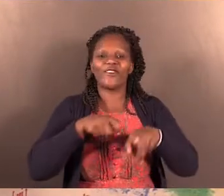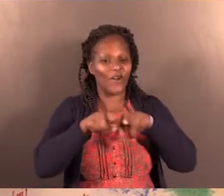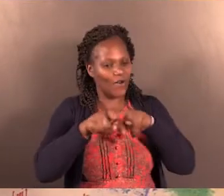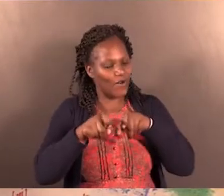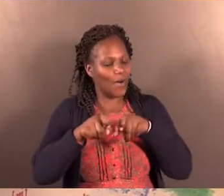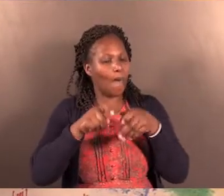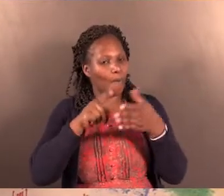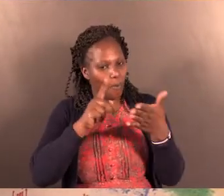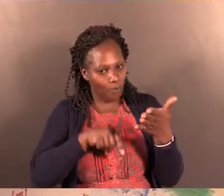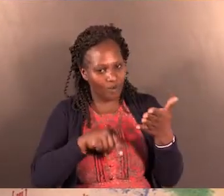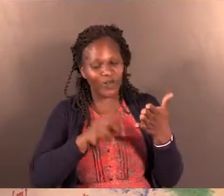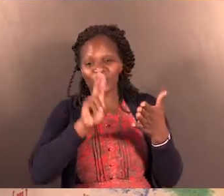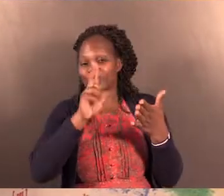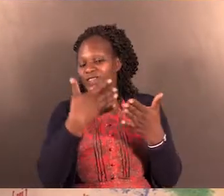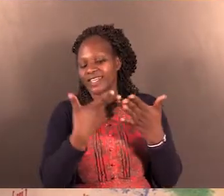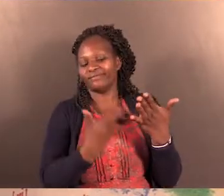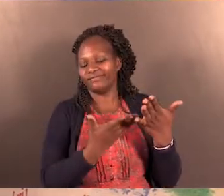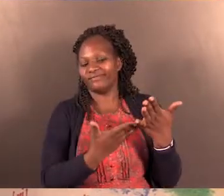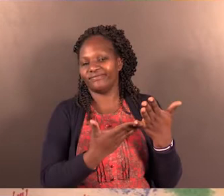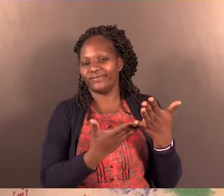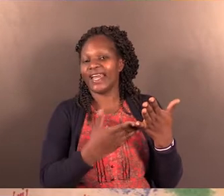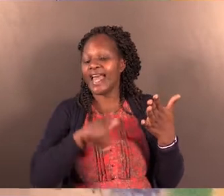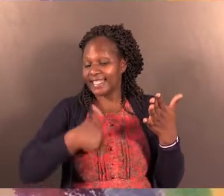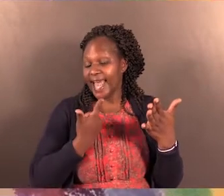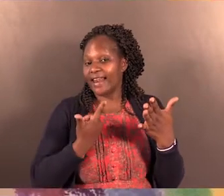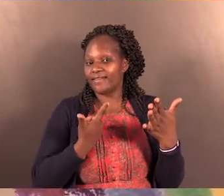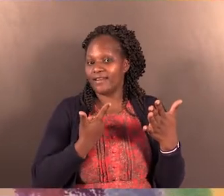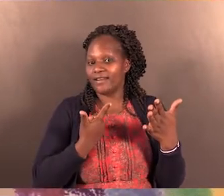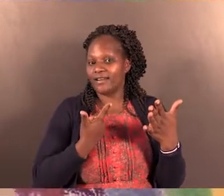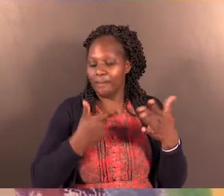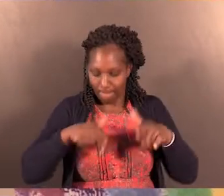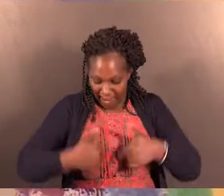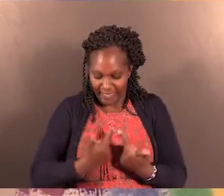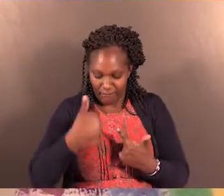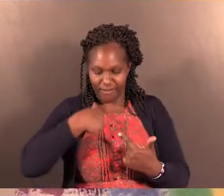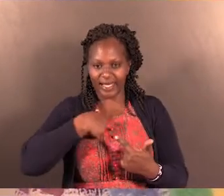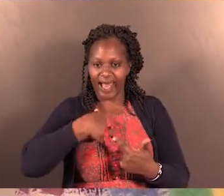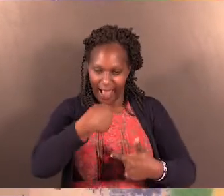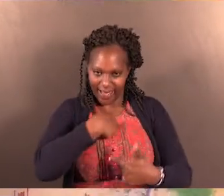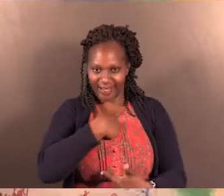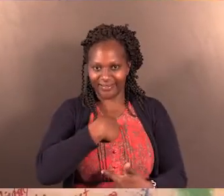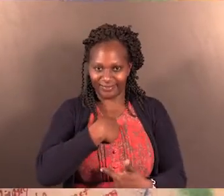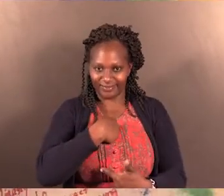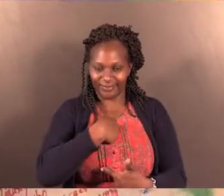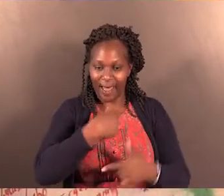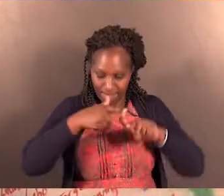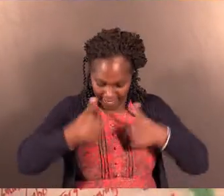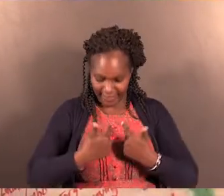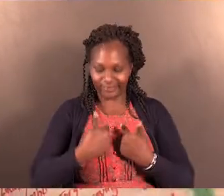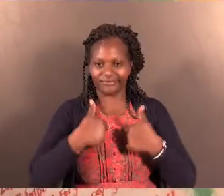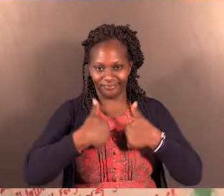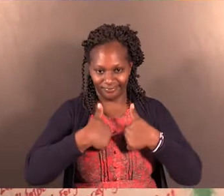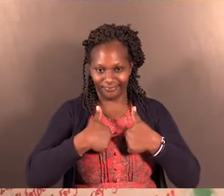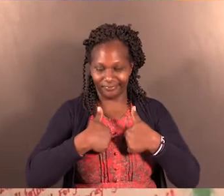self-control? There are two things in this. Self, who is like me, I, this is